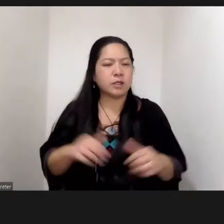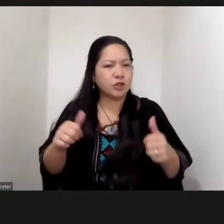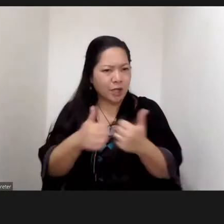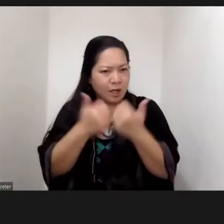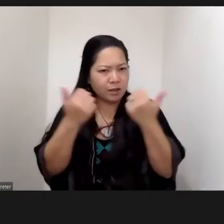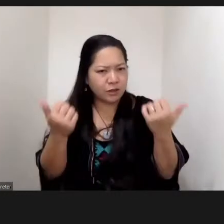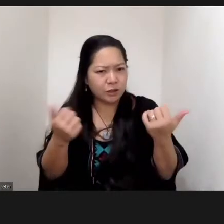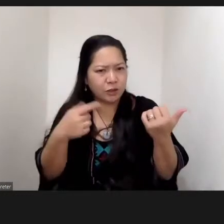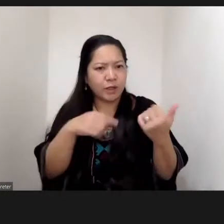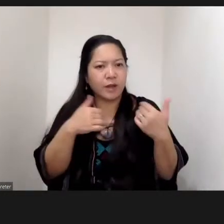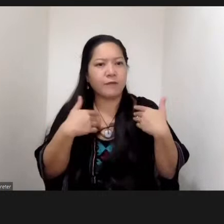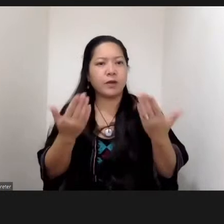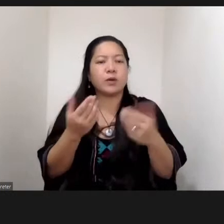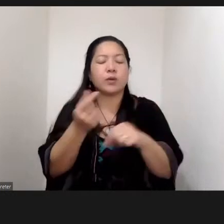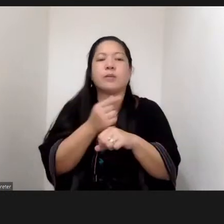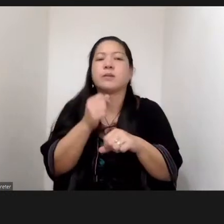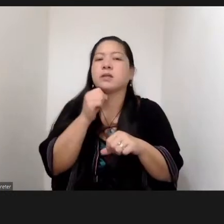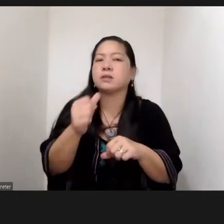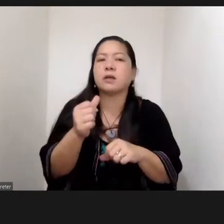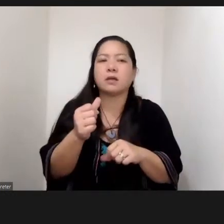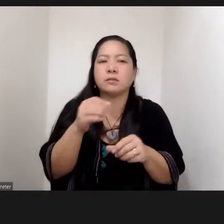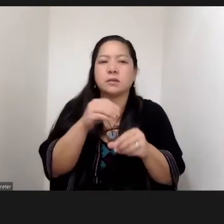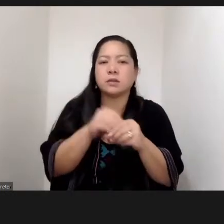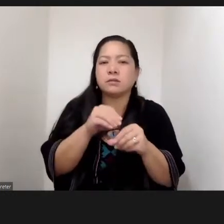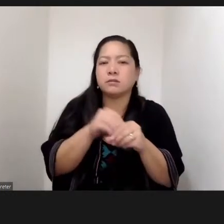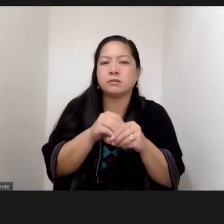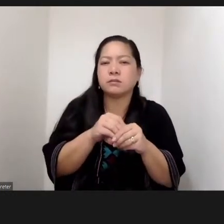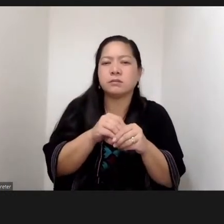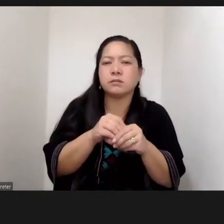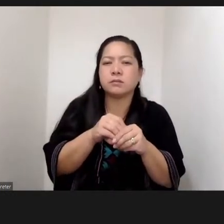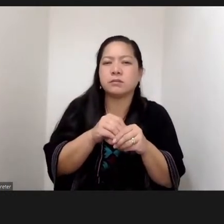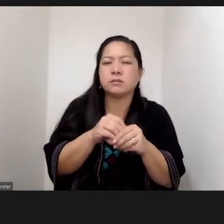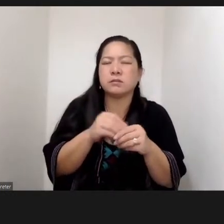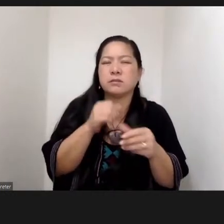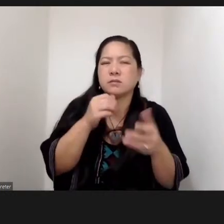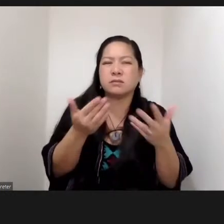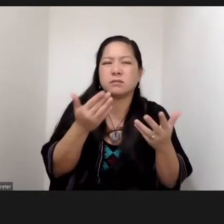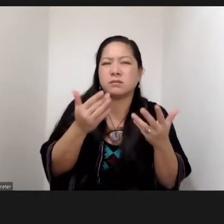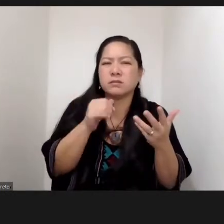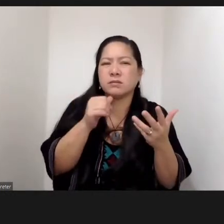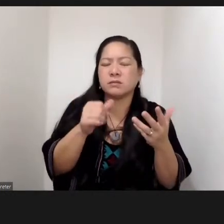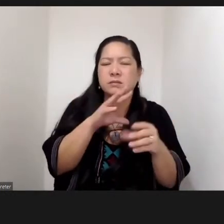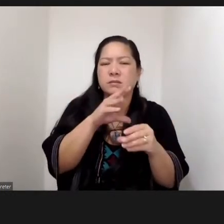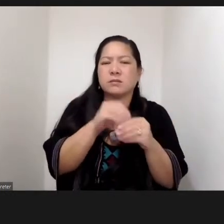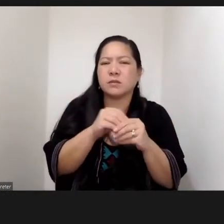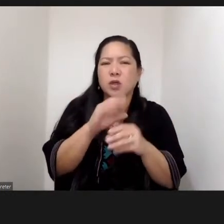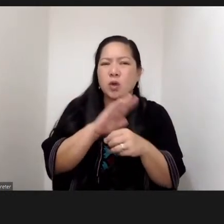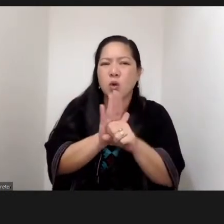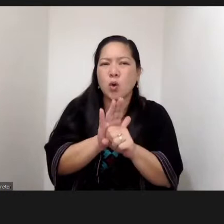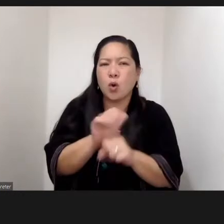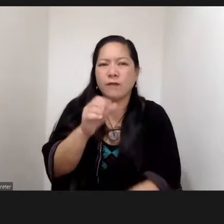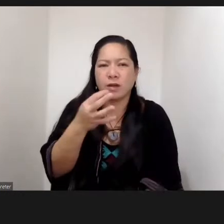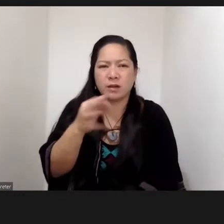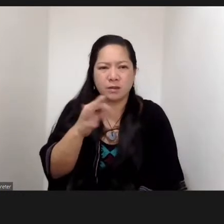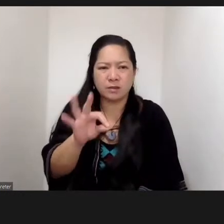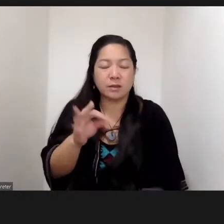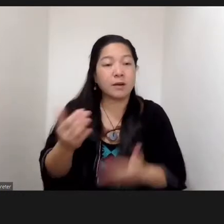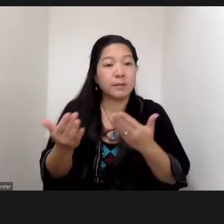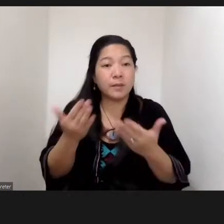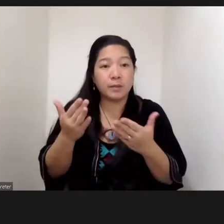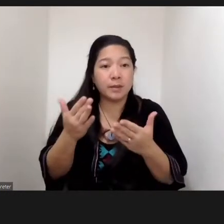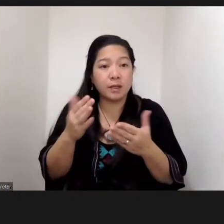challenges. And it might not be COVID, it might be